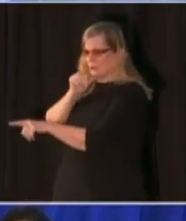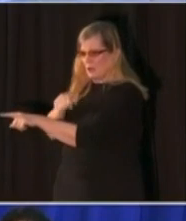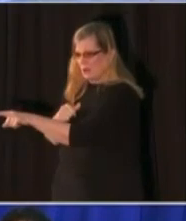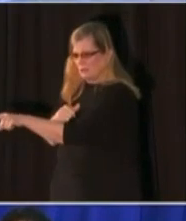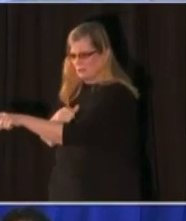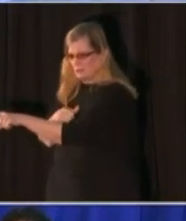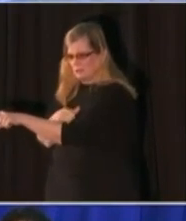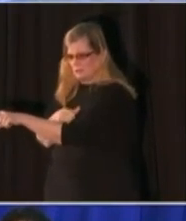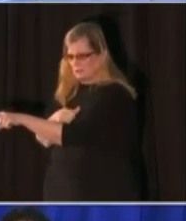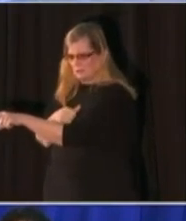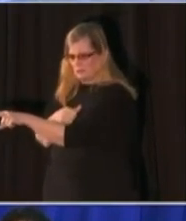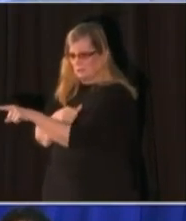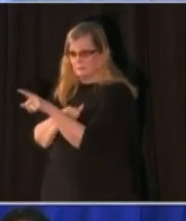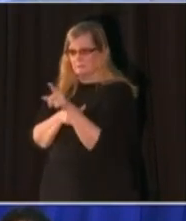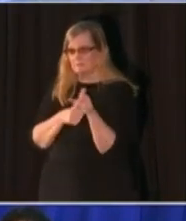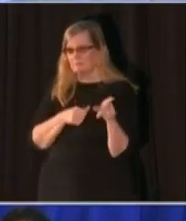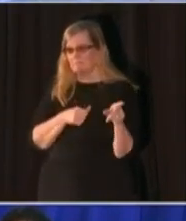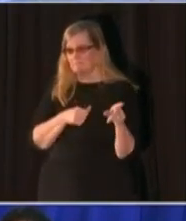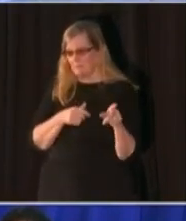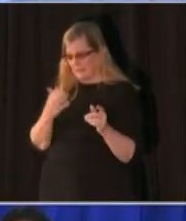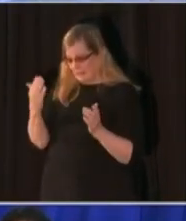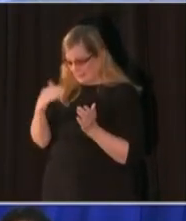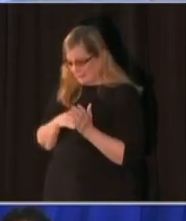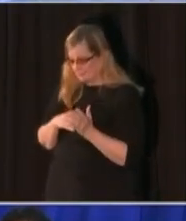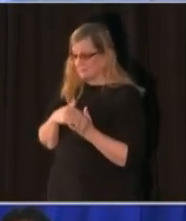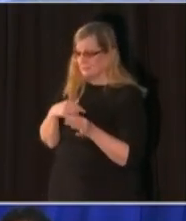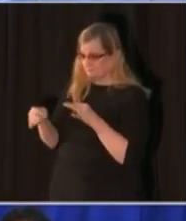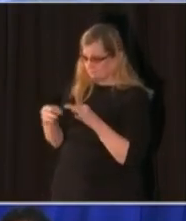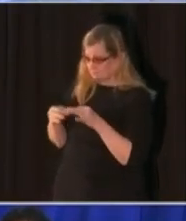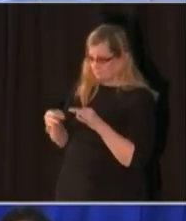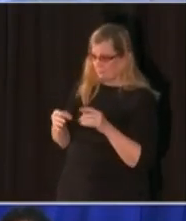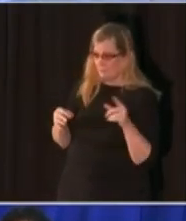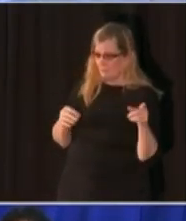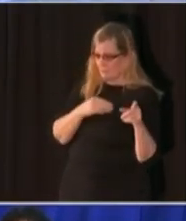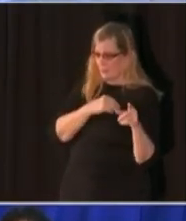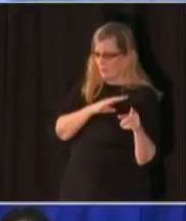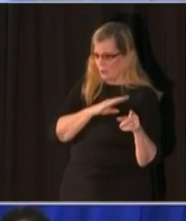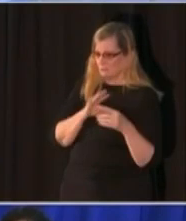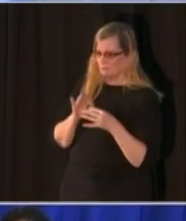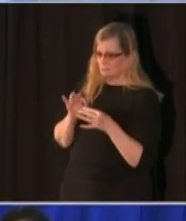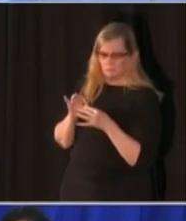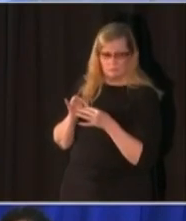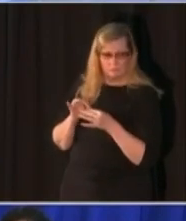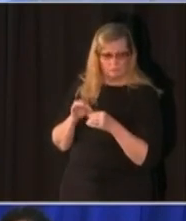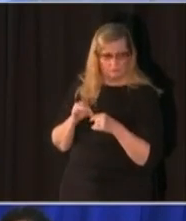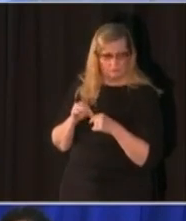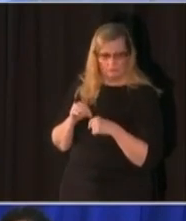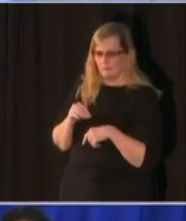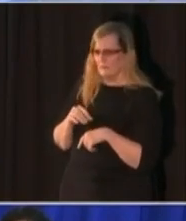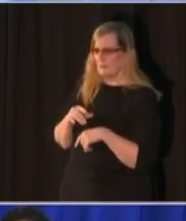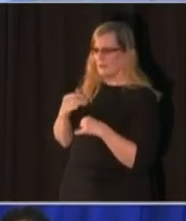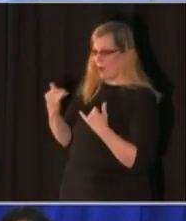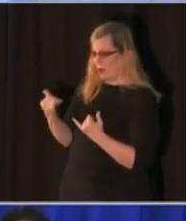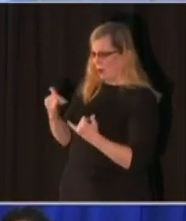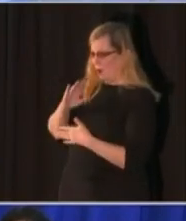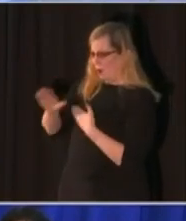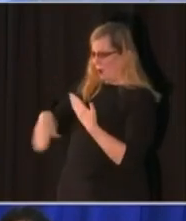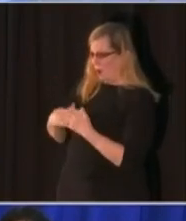mask? As I said, we believe that all of the commercial providers are